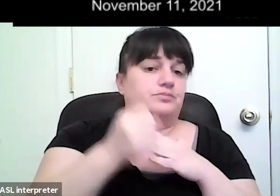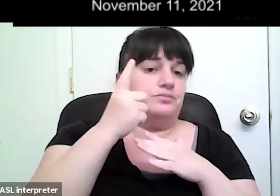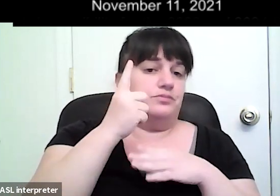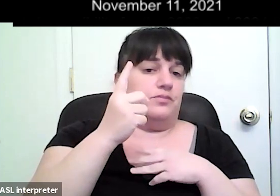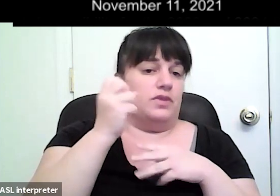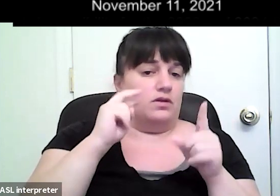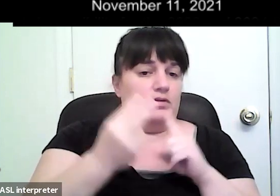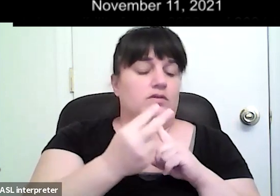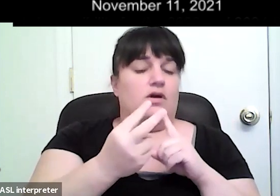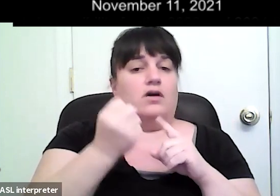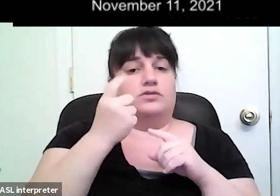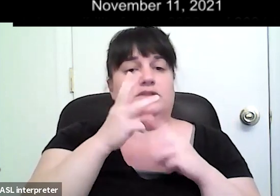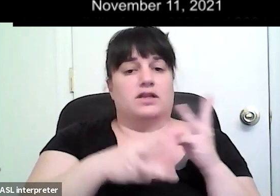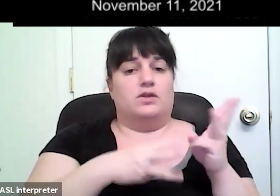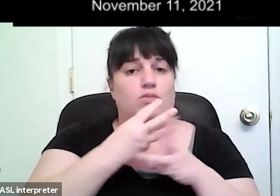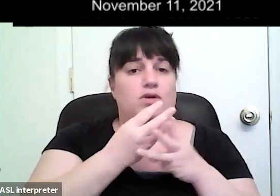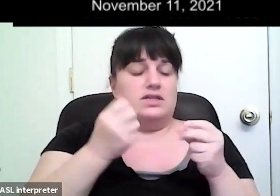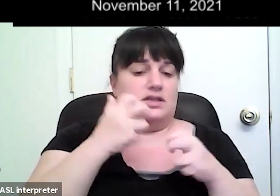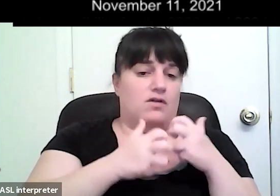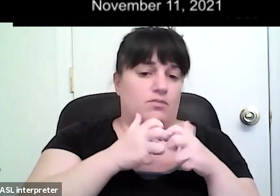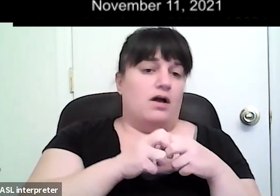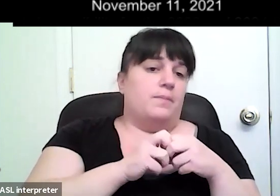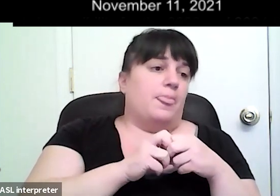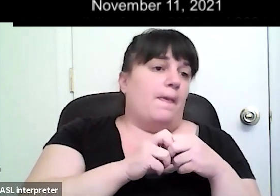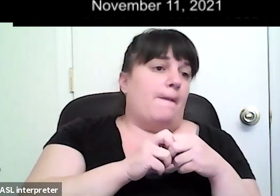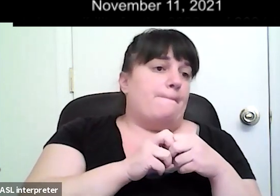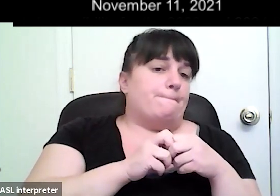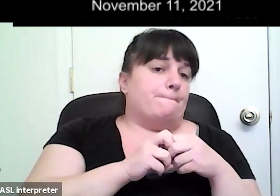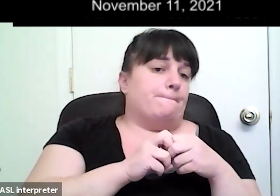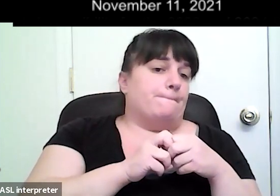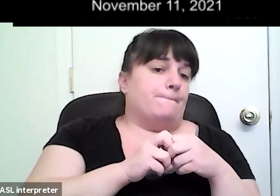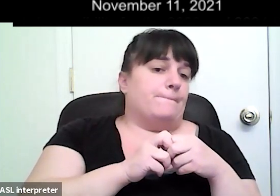solve problems. And currently NSF is trying,